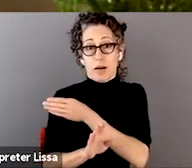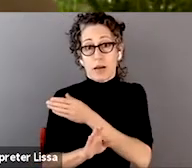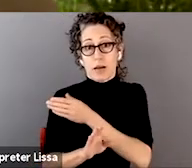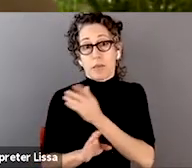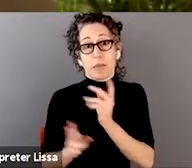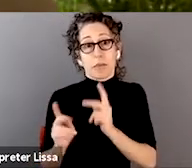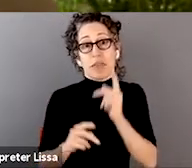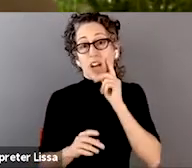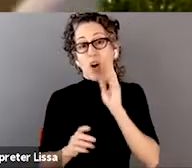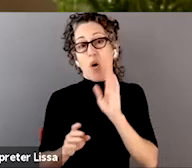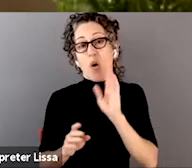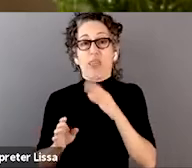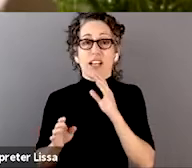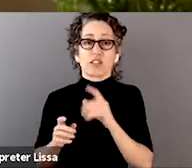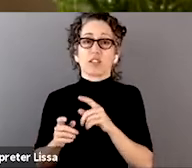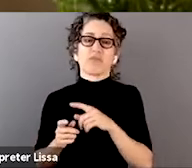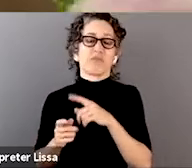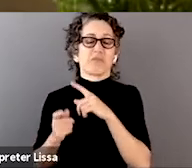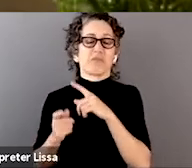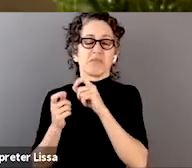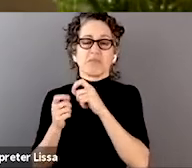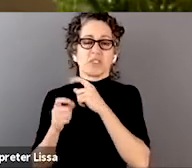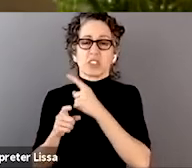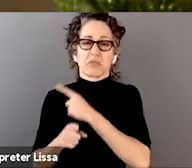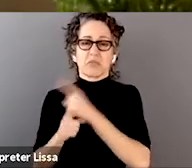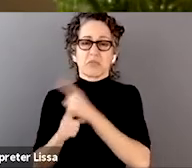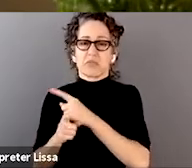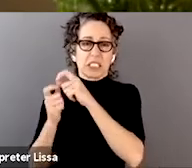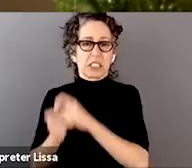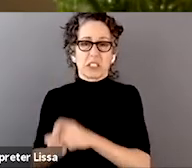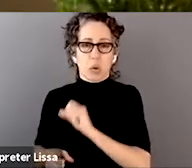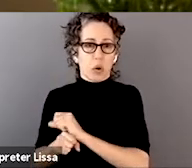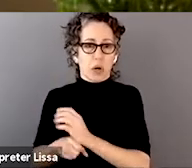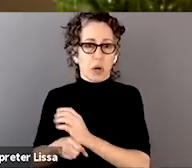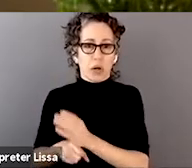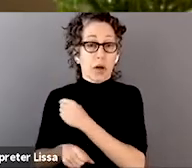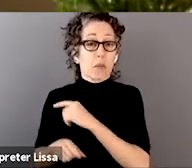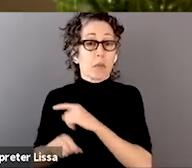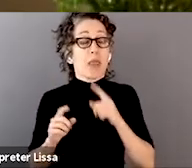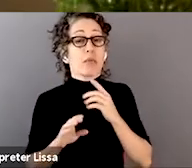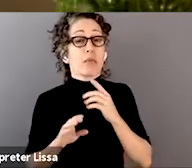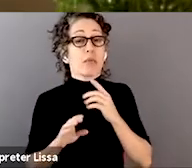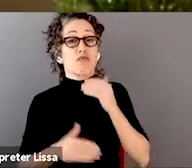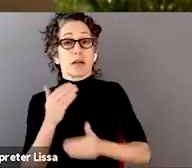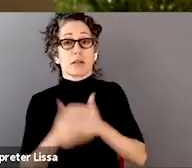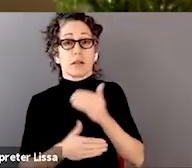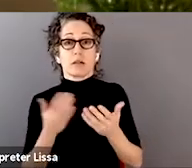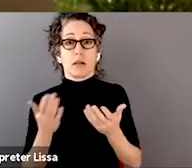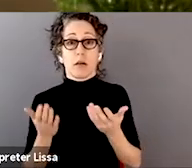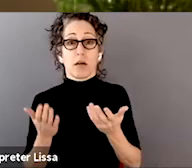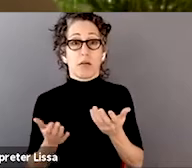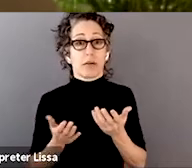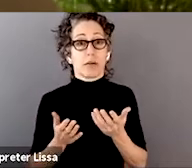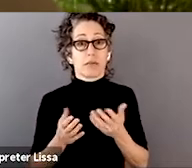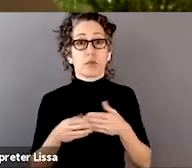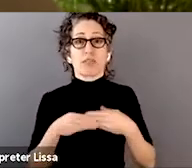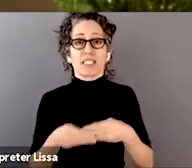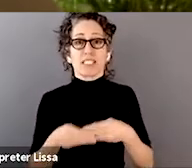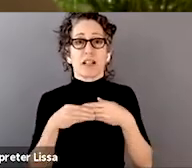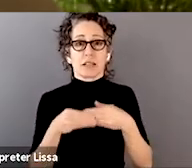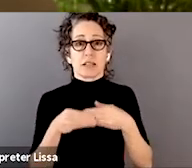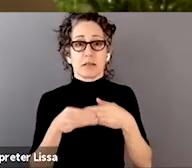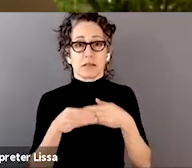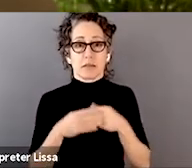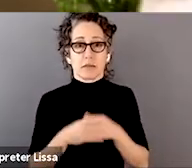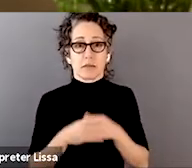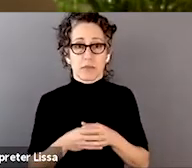engineering piece. And of course, beyond that, I think just the process of being vigilant in when developing